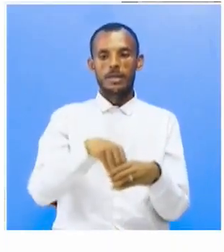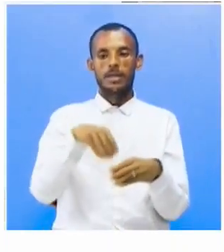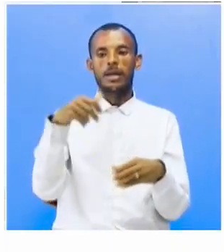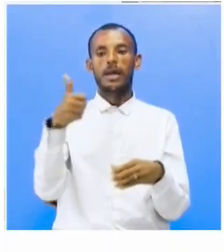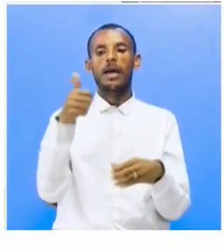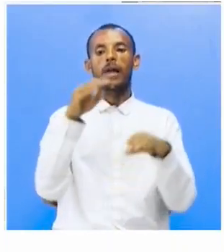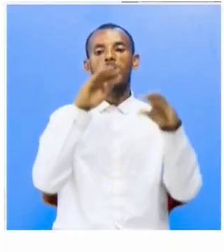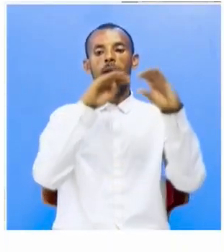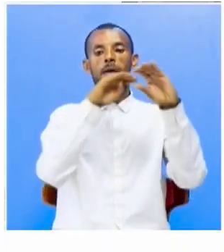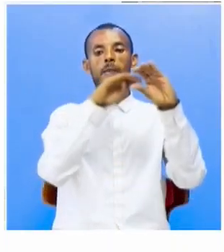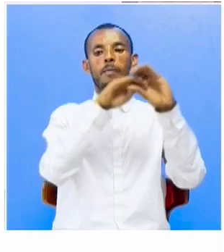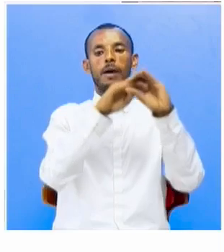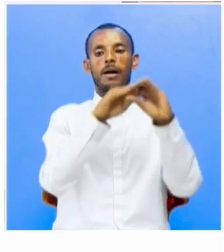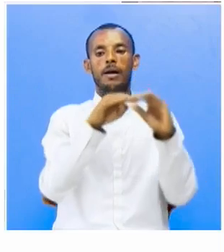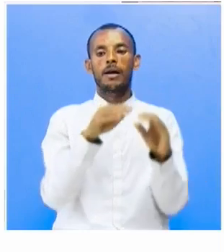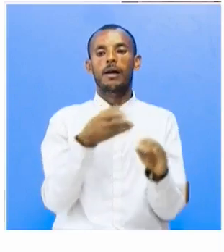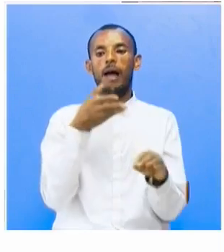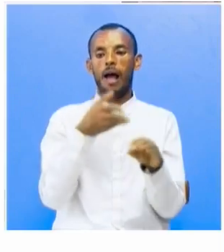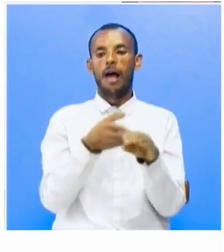at a rate of